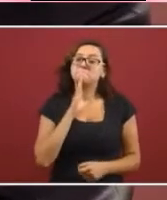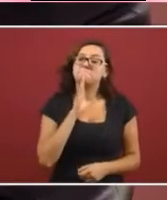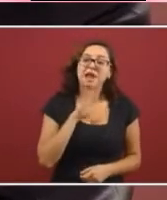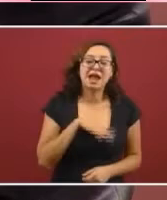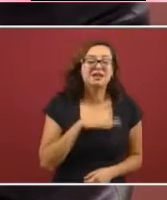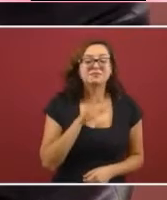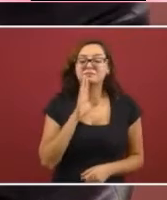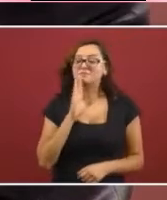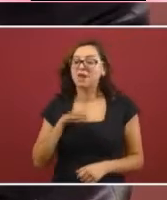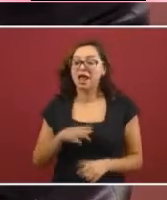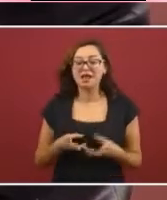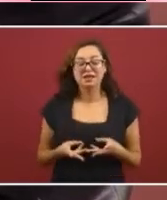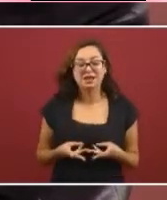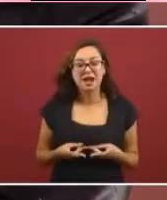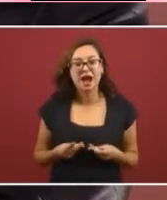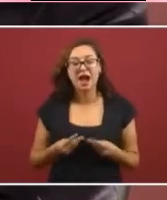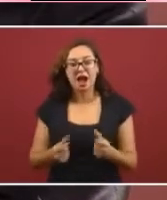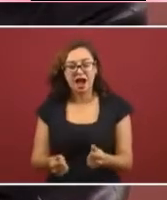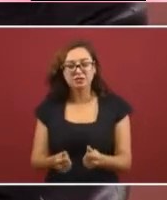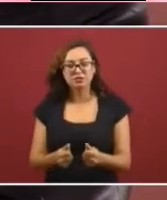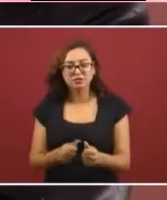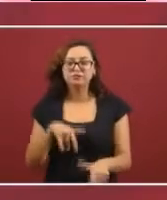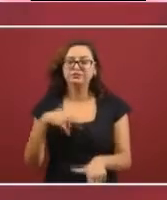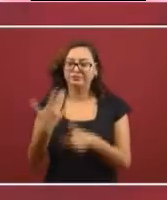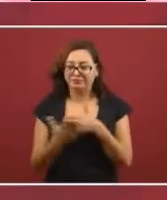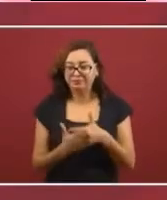And it was very poorly managed.